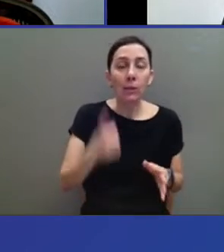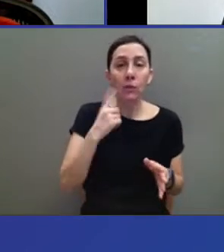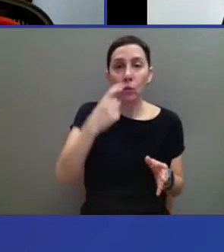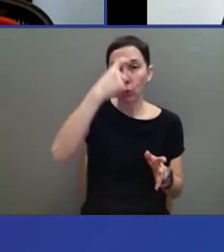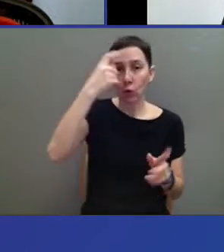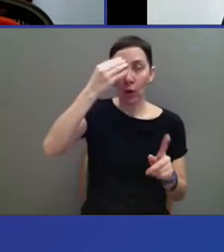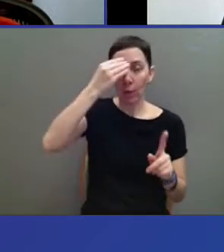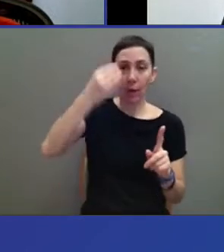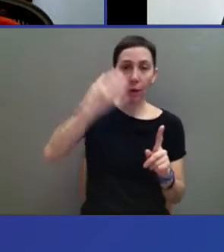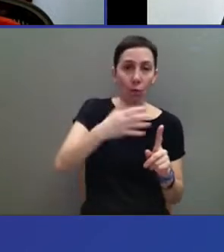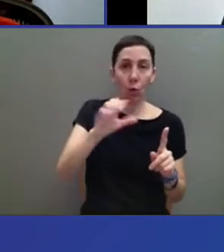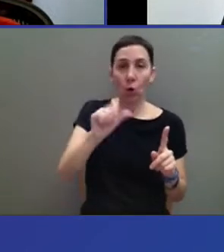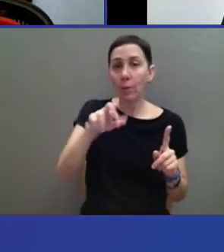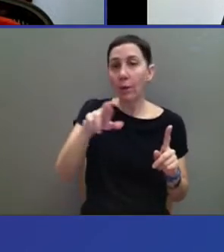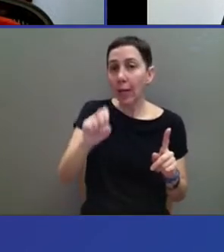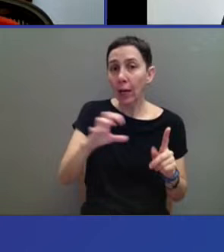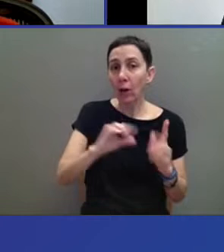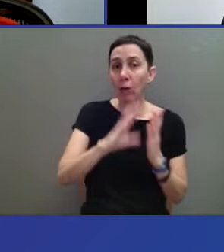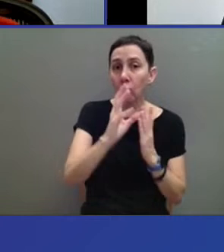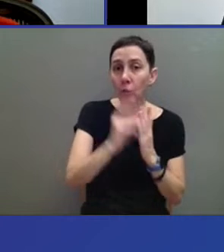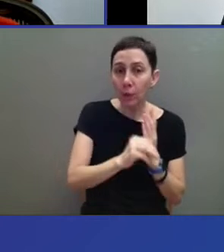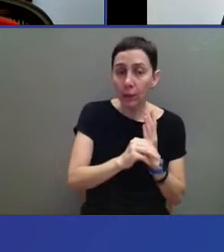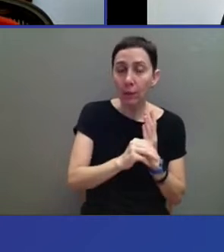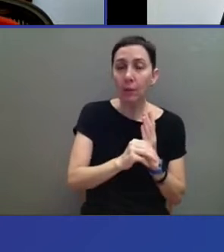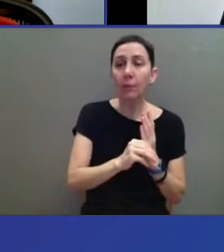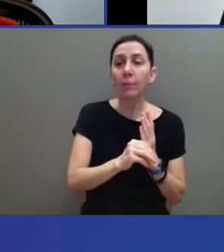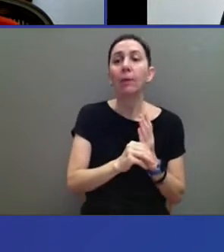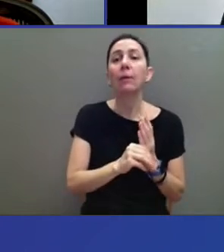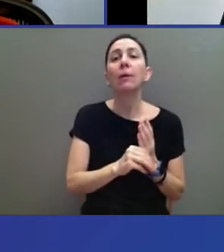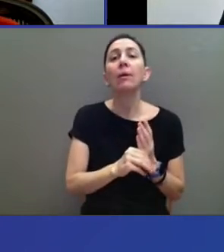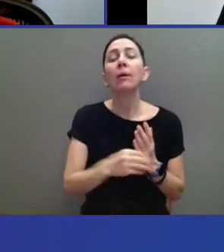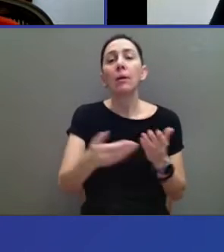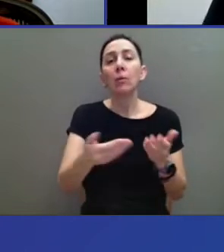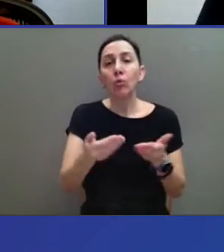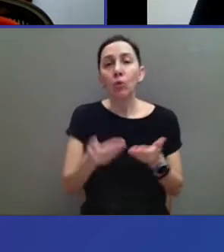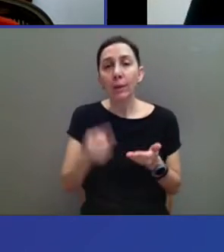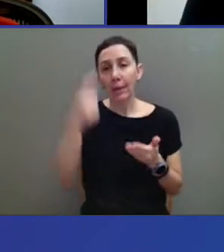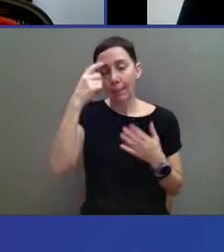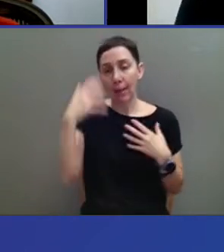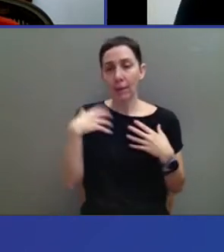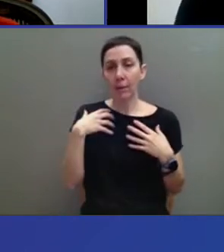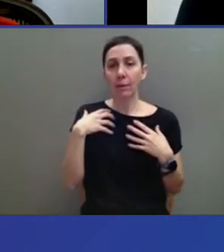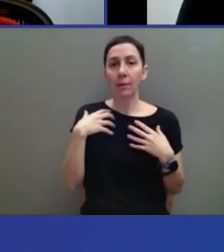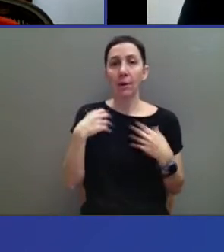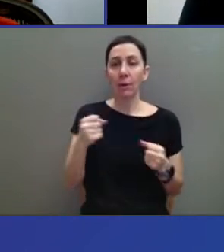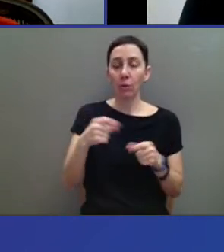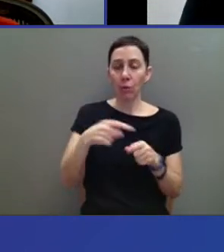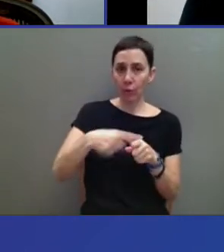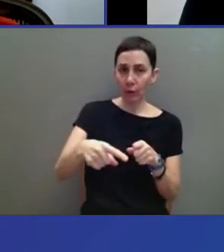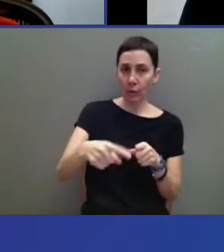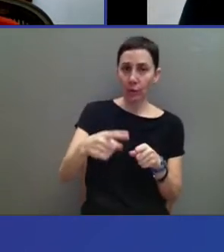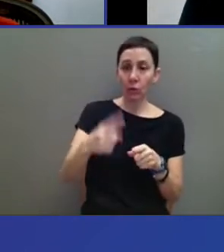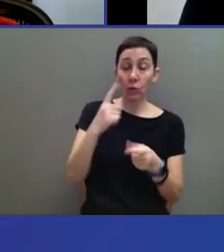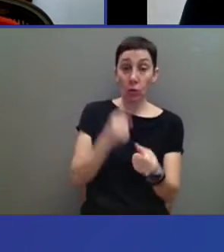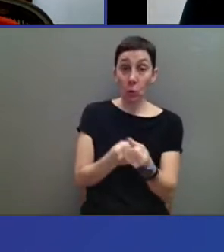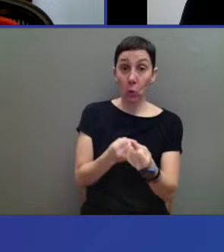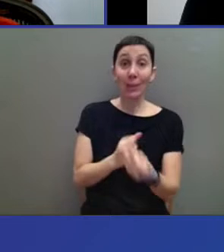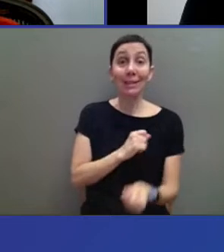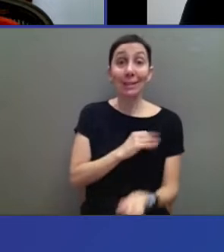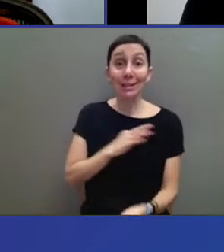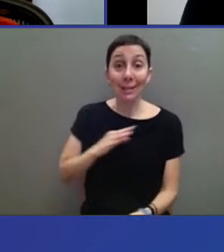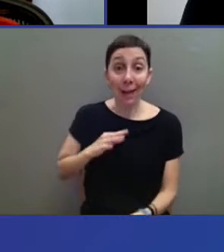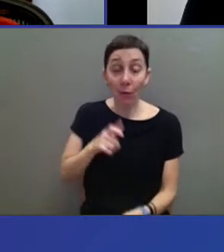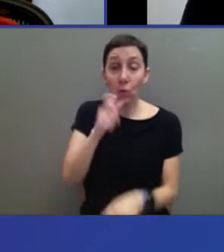and curriculum into existing programming and events, bringing in mental health professionals to support staff at arts